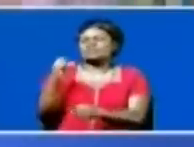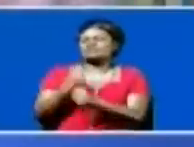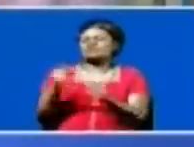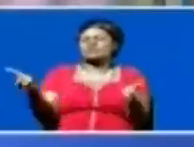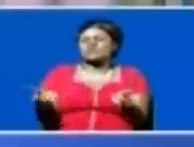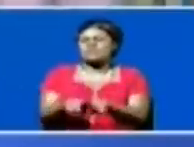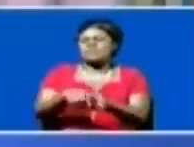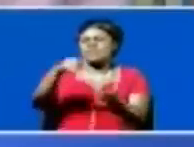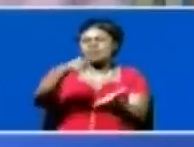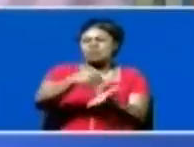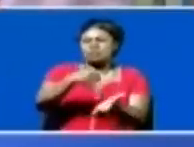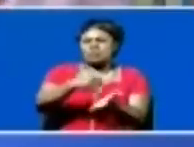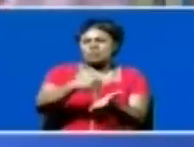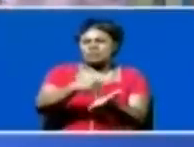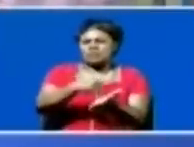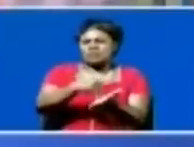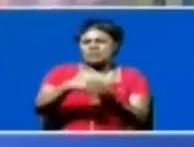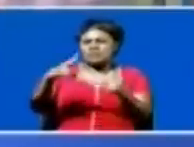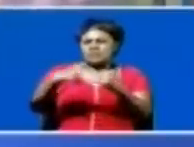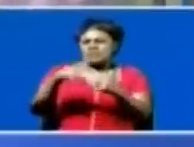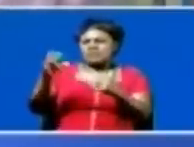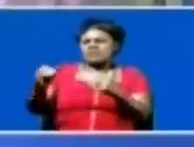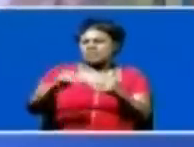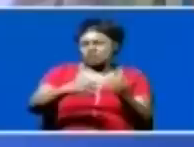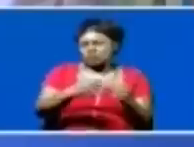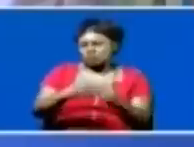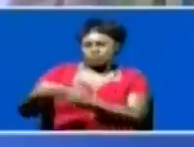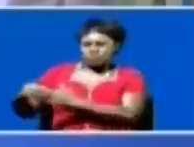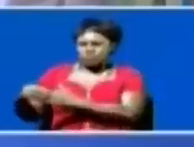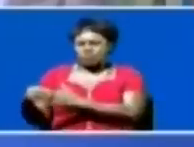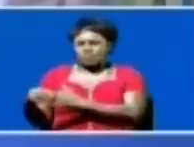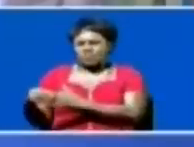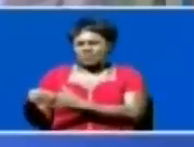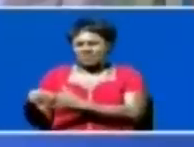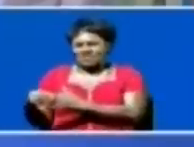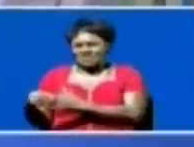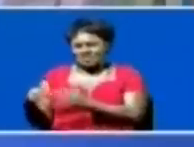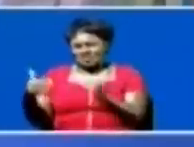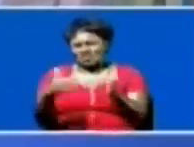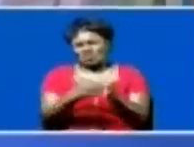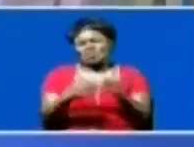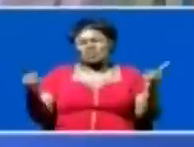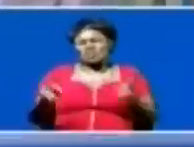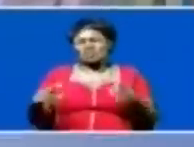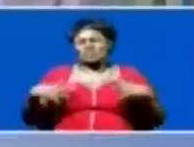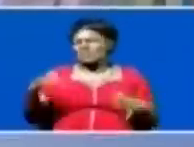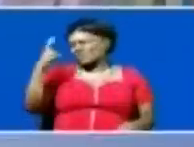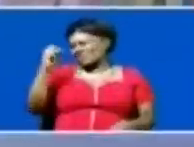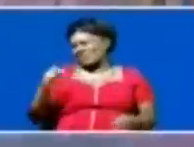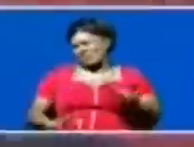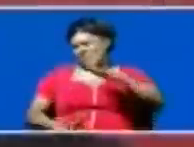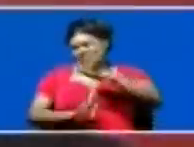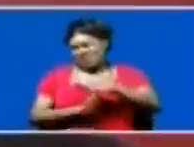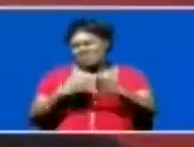did, including leaving about 70 out and remaining with a small number. Okay, sorry, I have to interject because I need to take a break. You're watching KTN